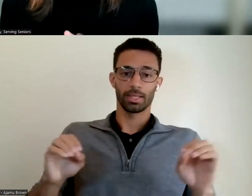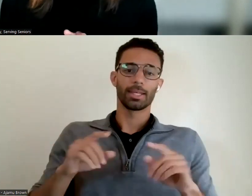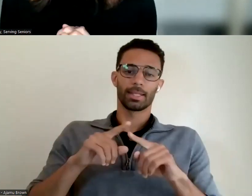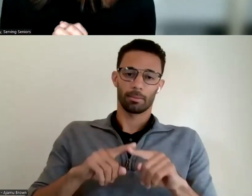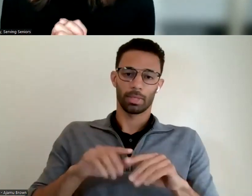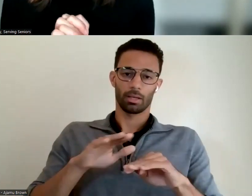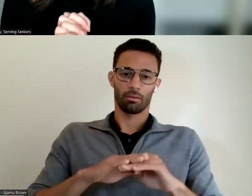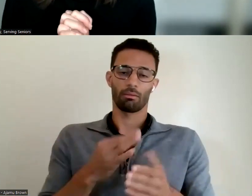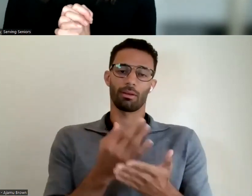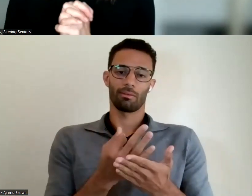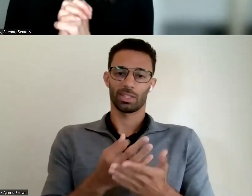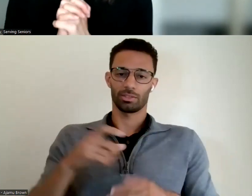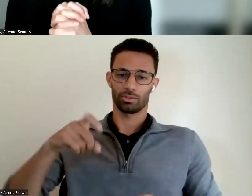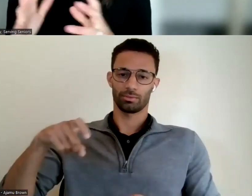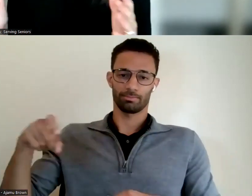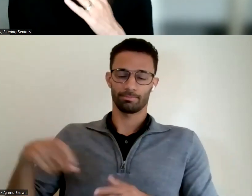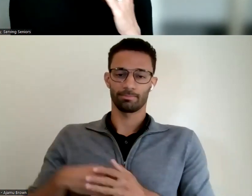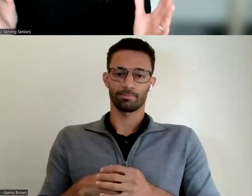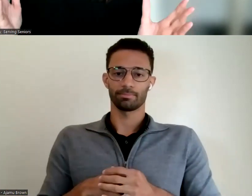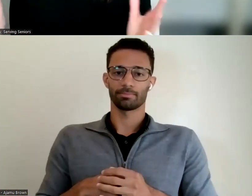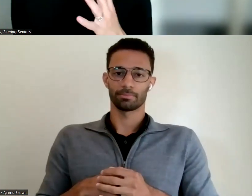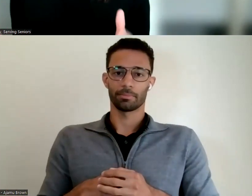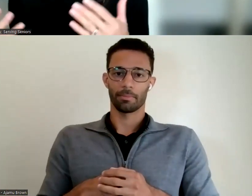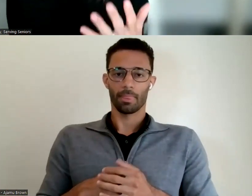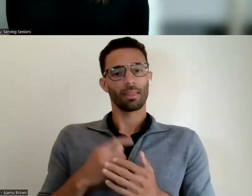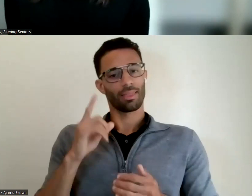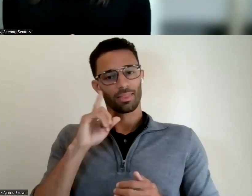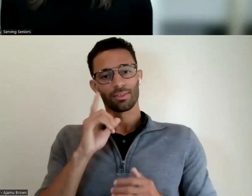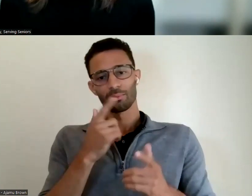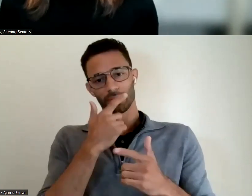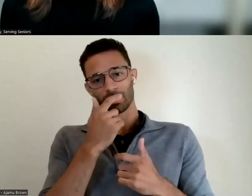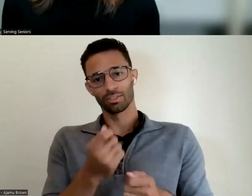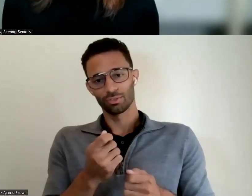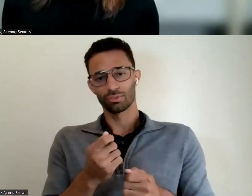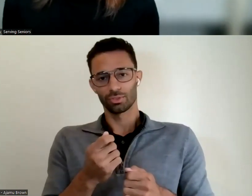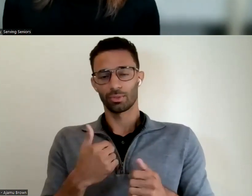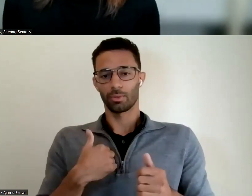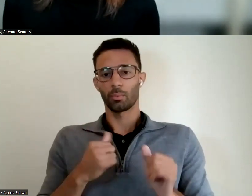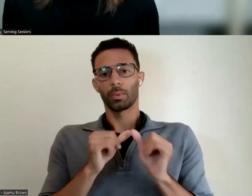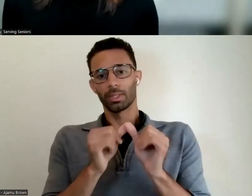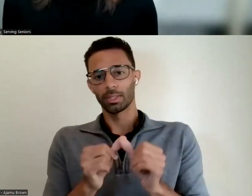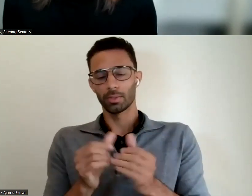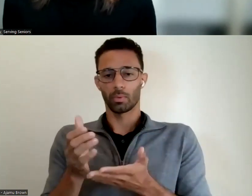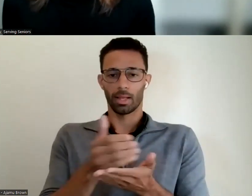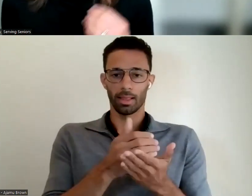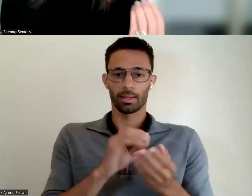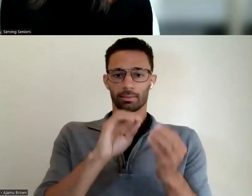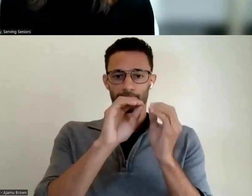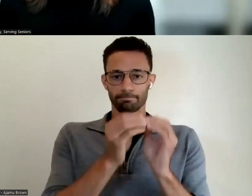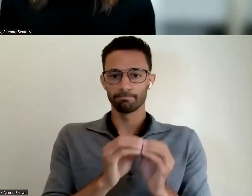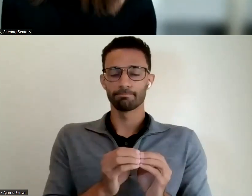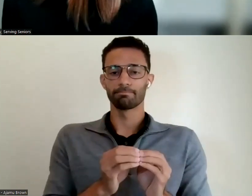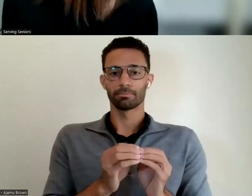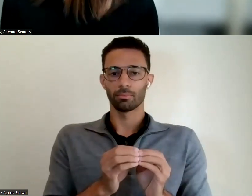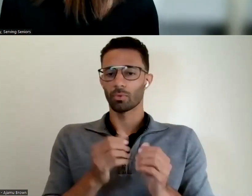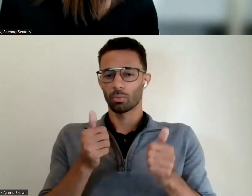the financial need. So I think it's going to be interesting, particularly as we continue to collect the data to see, which